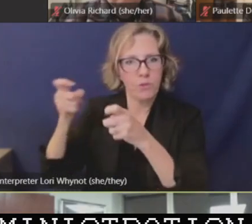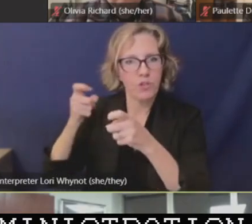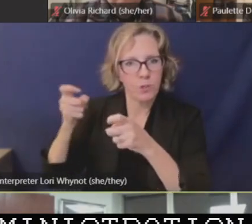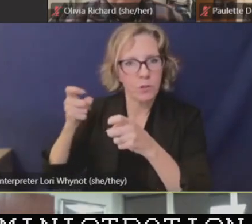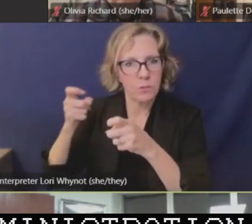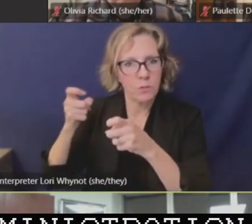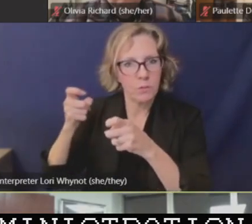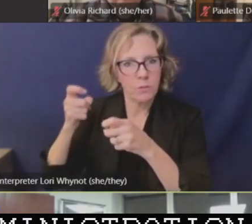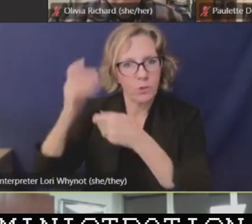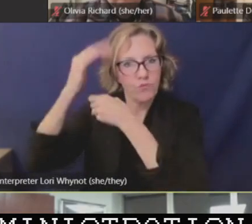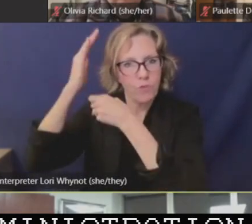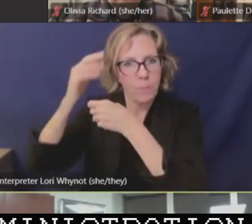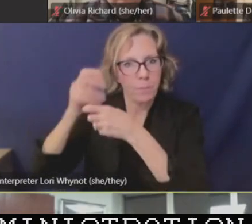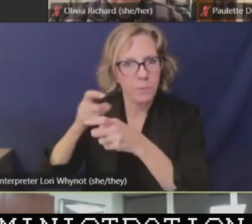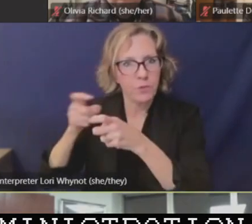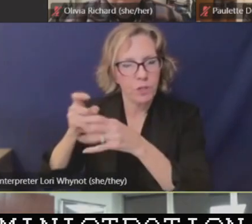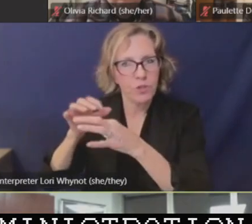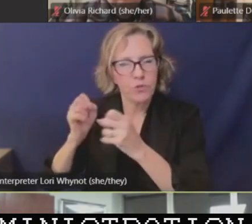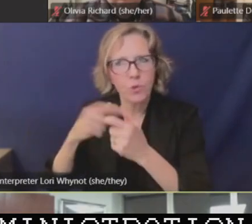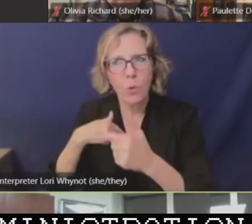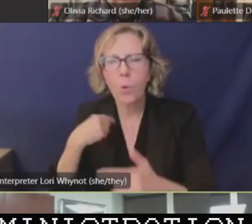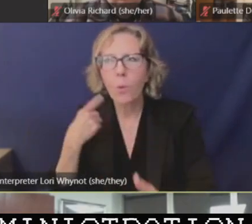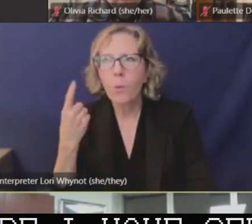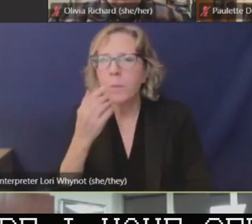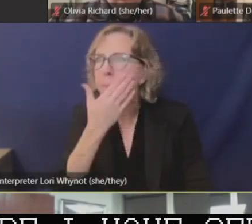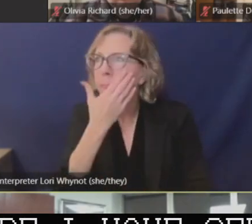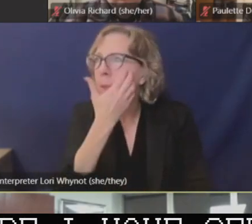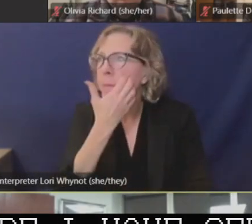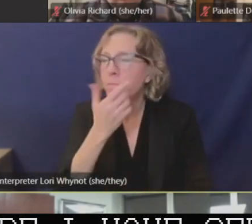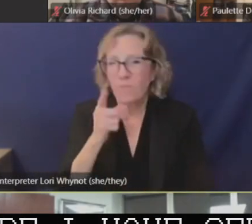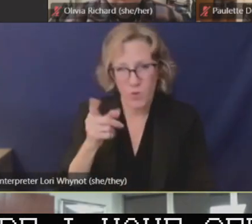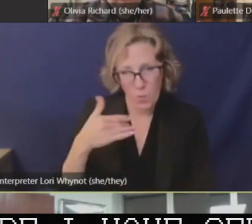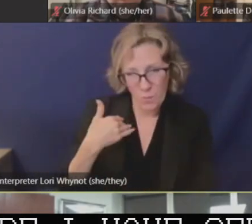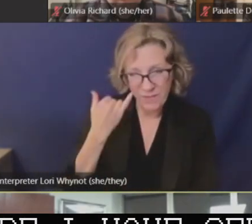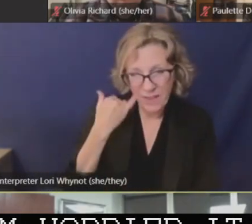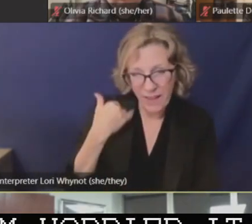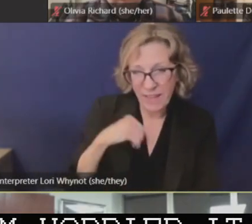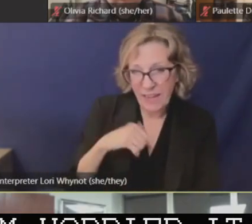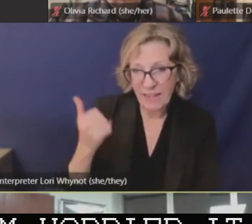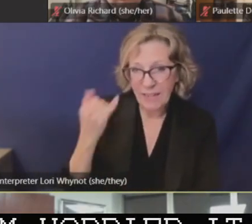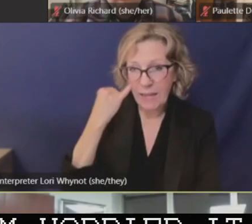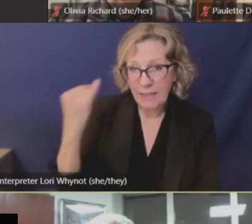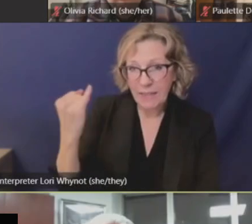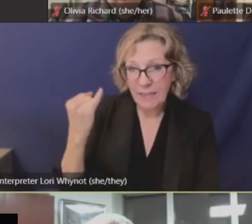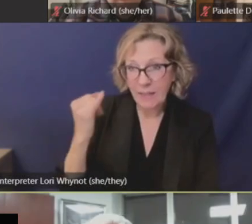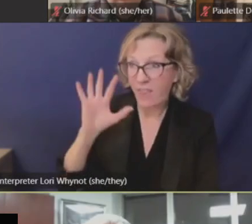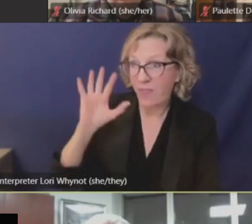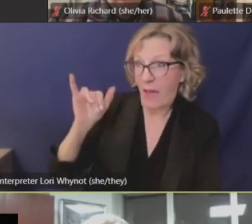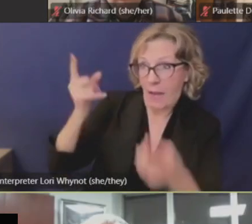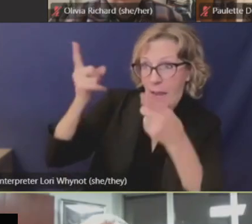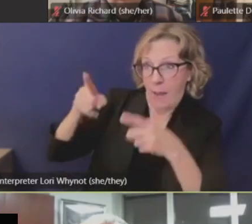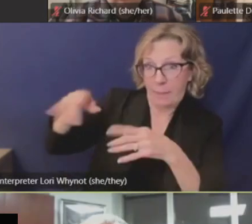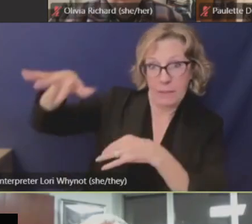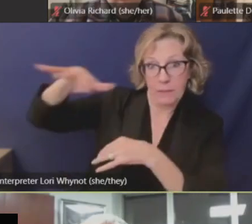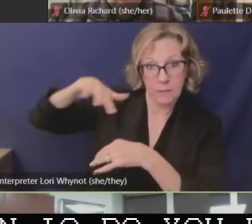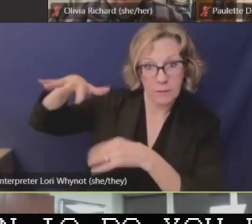So my question is, have you any sense whether that may impact your efforts at all?